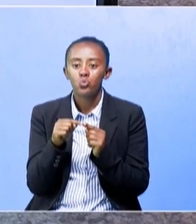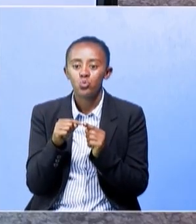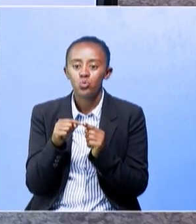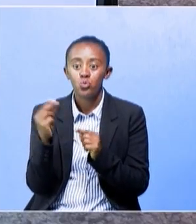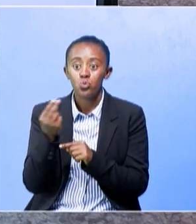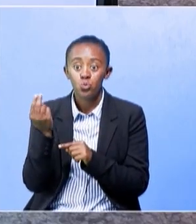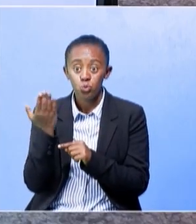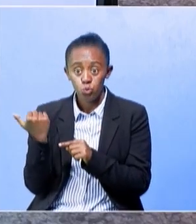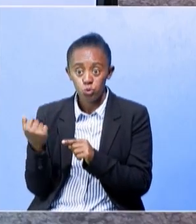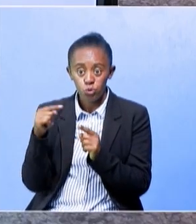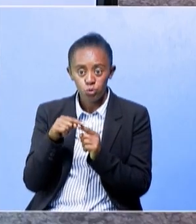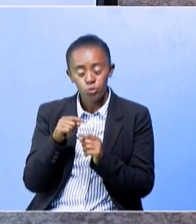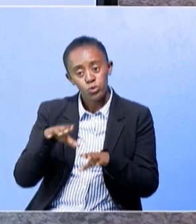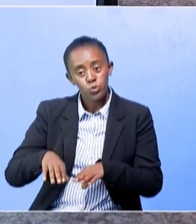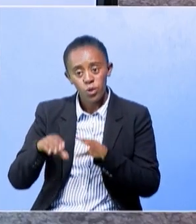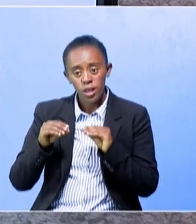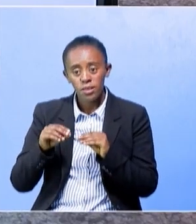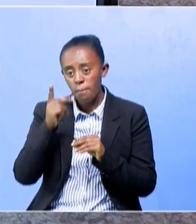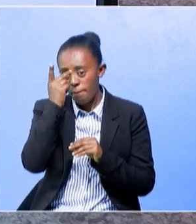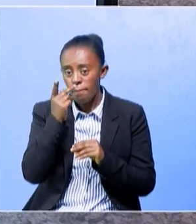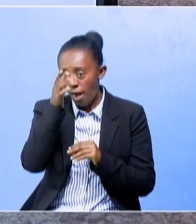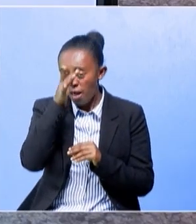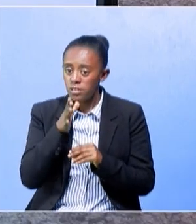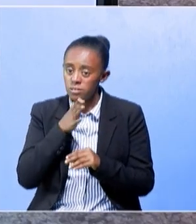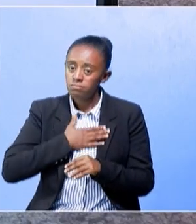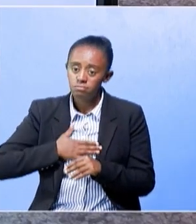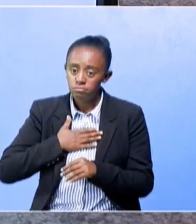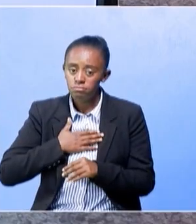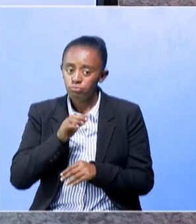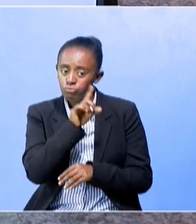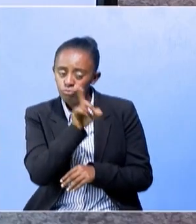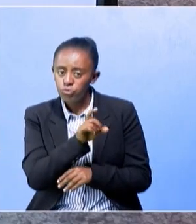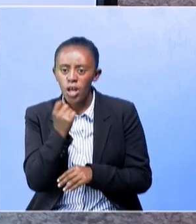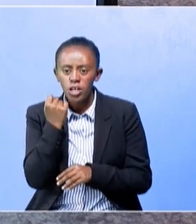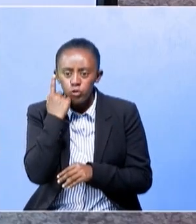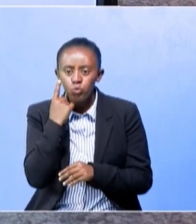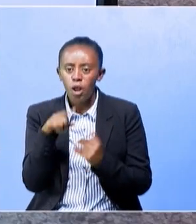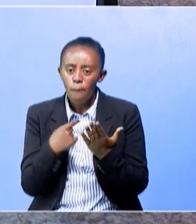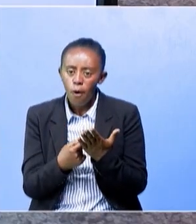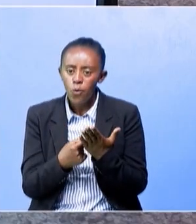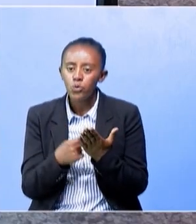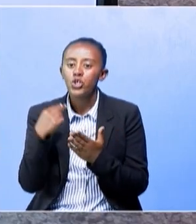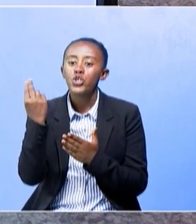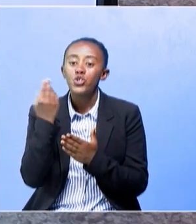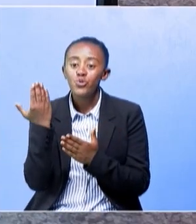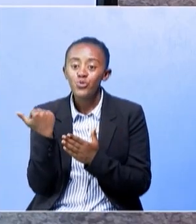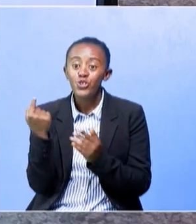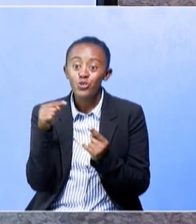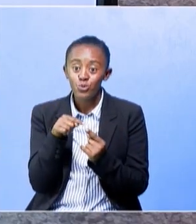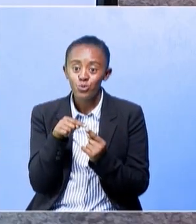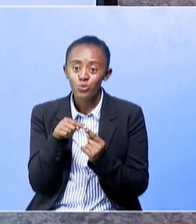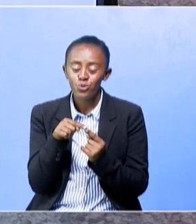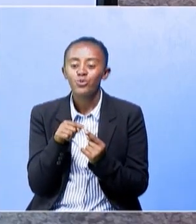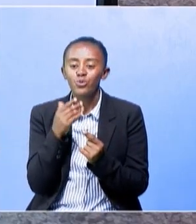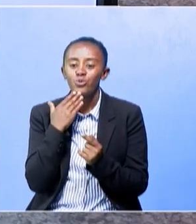Students' parents, please ask the students whether they understood about used to.